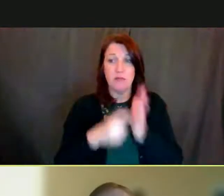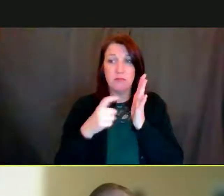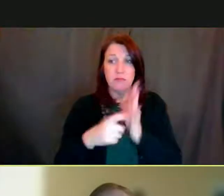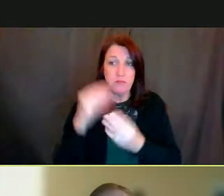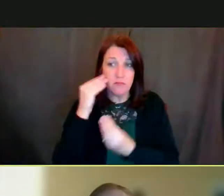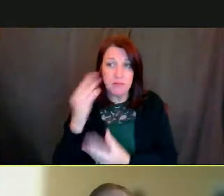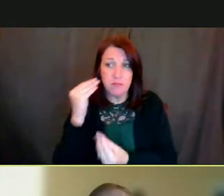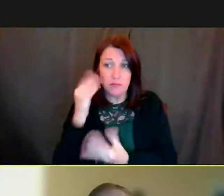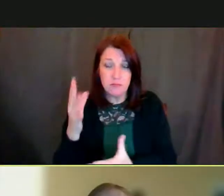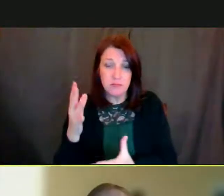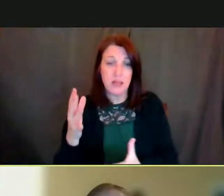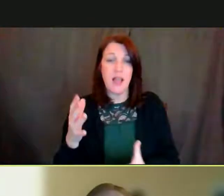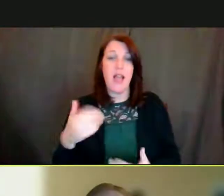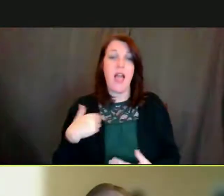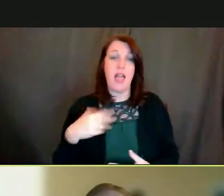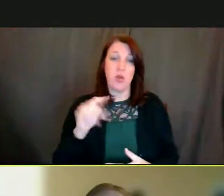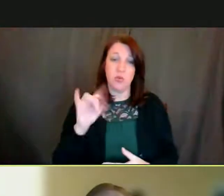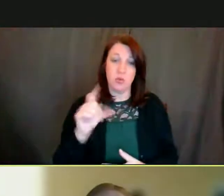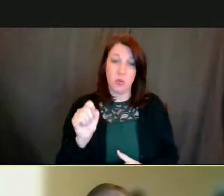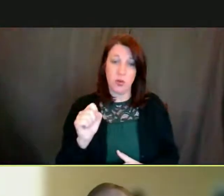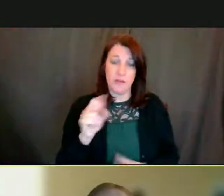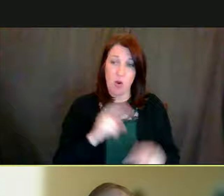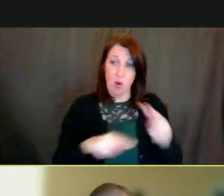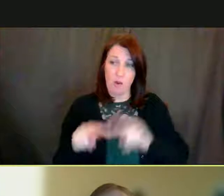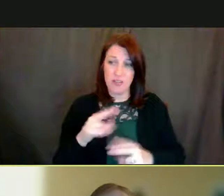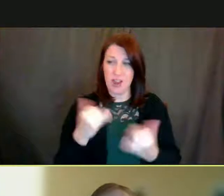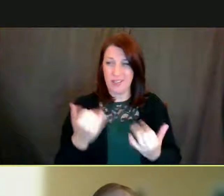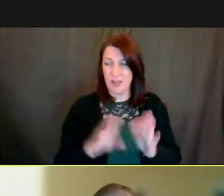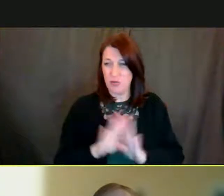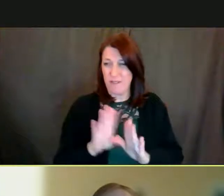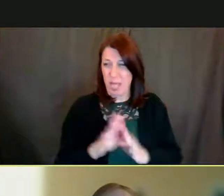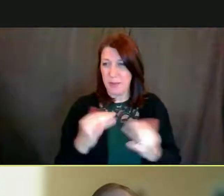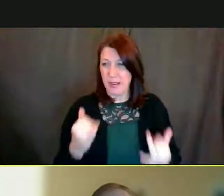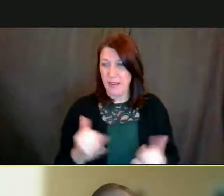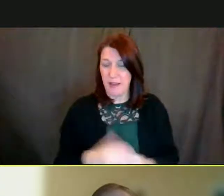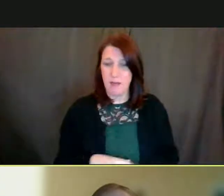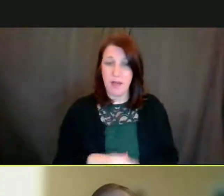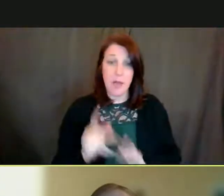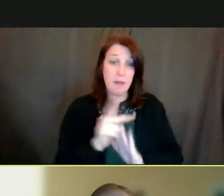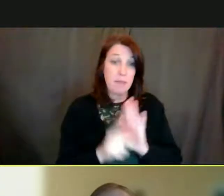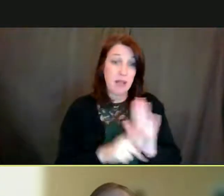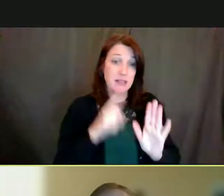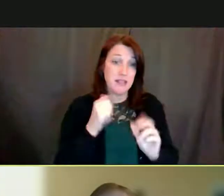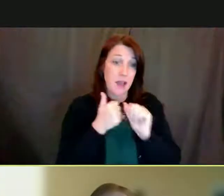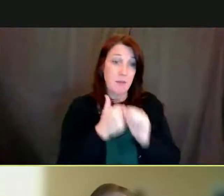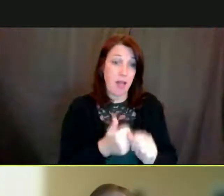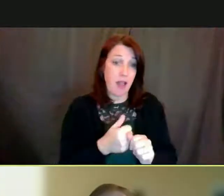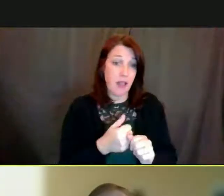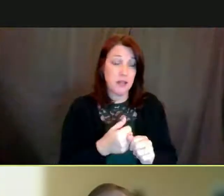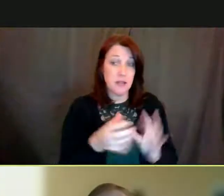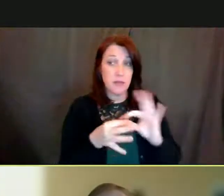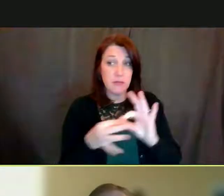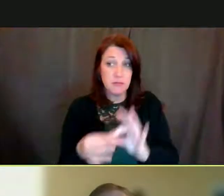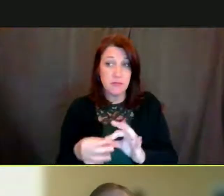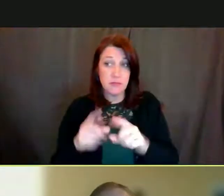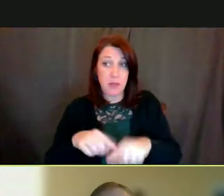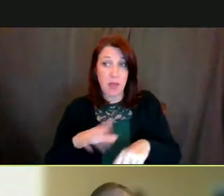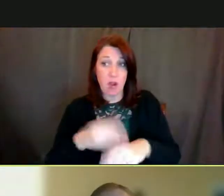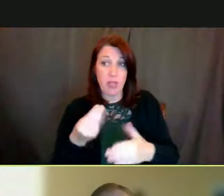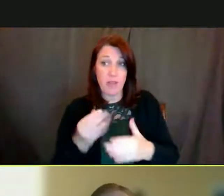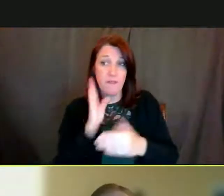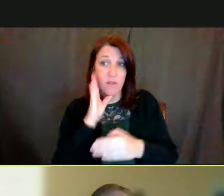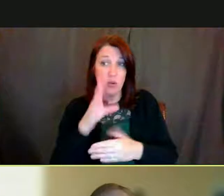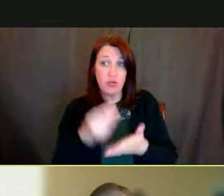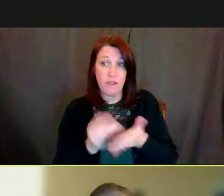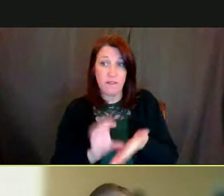to support oversight are currently under development. The policy states that compliance may factor into future funding decisions, so institutions will need